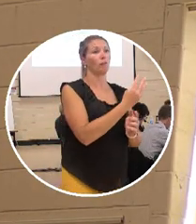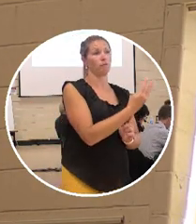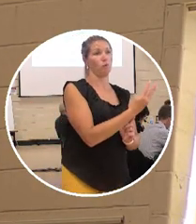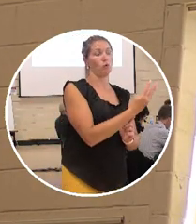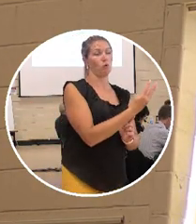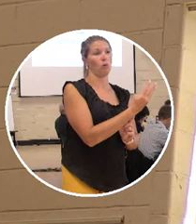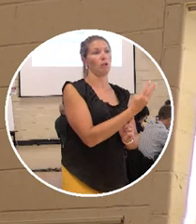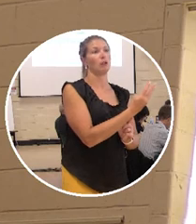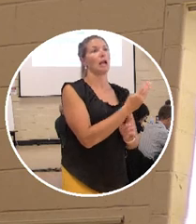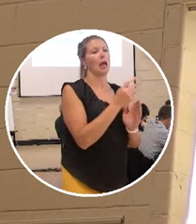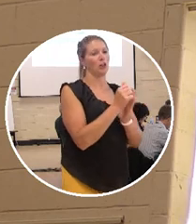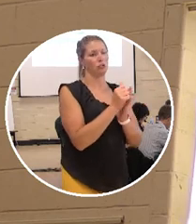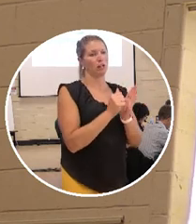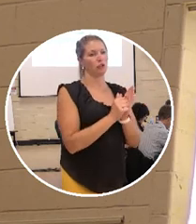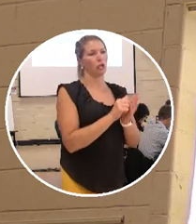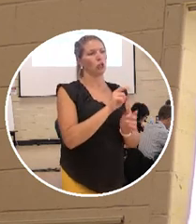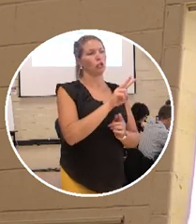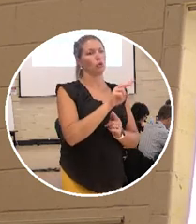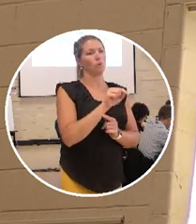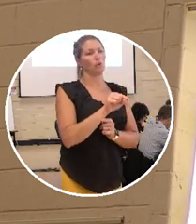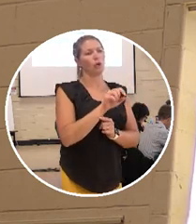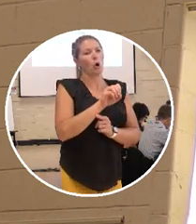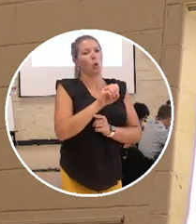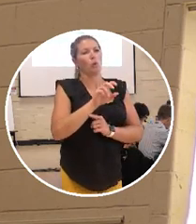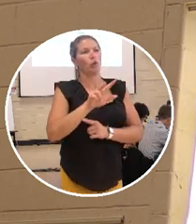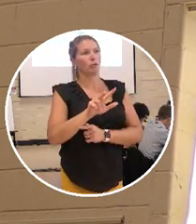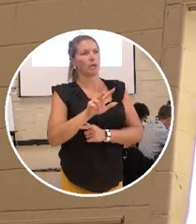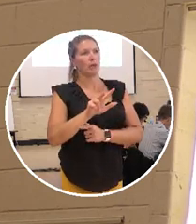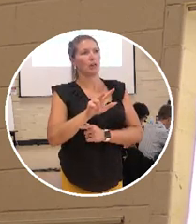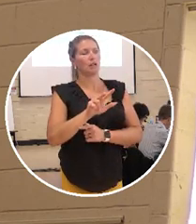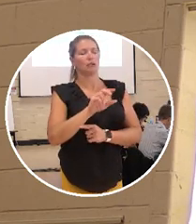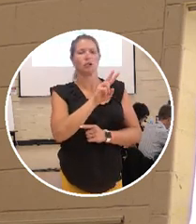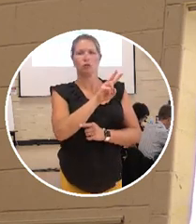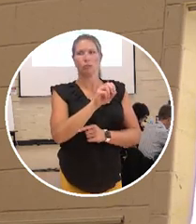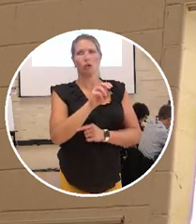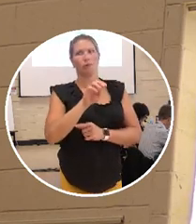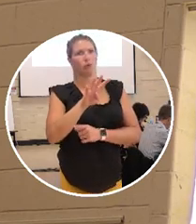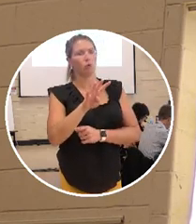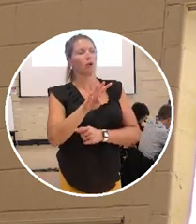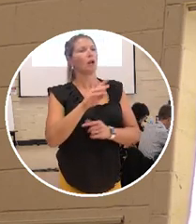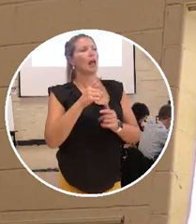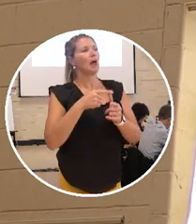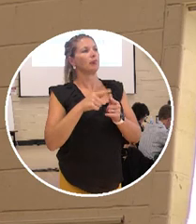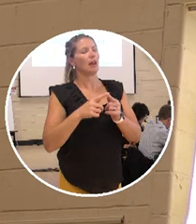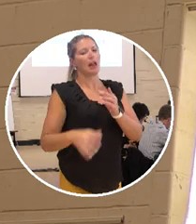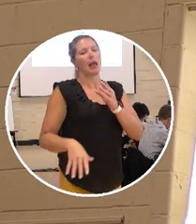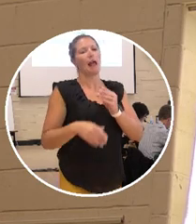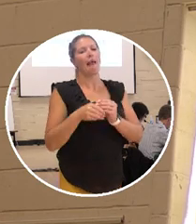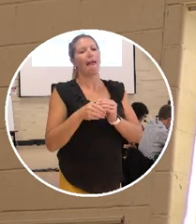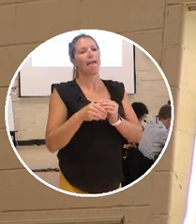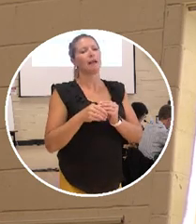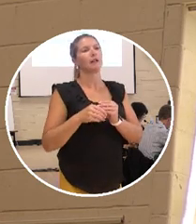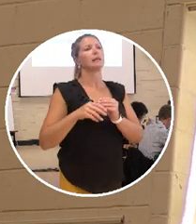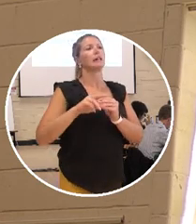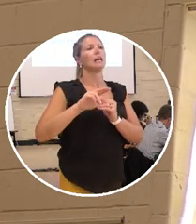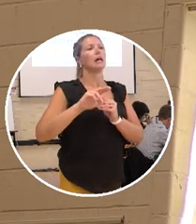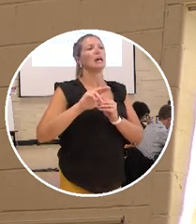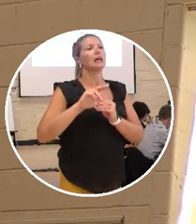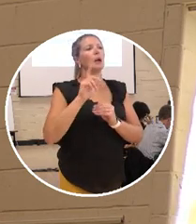4.03, change unanimous consent to 2/3 consent to add an item to the agenda.